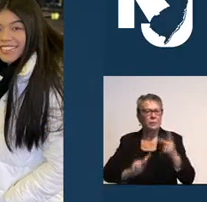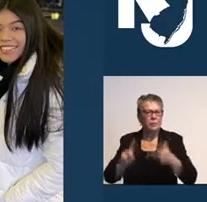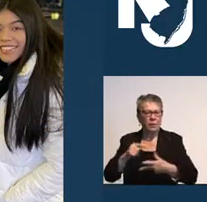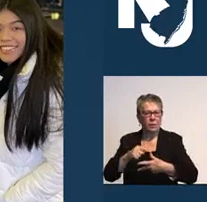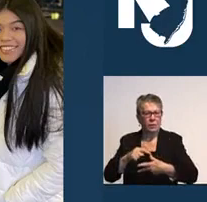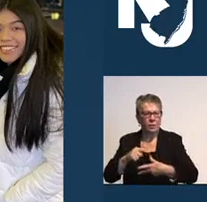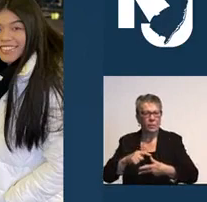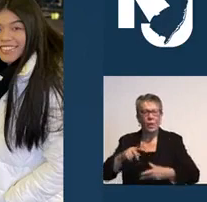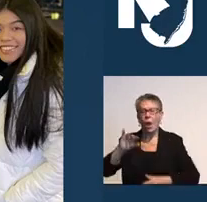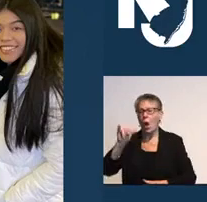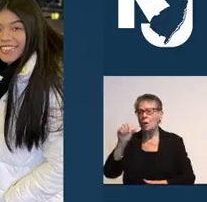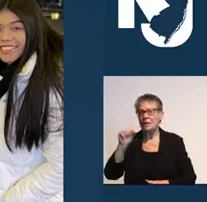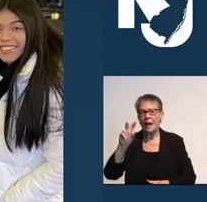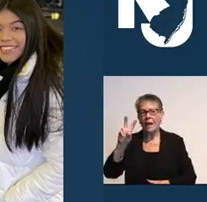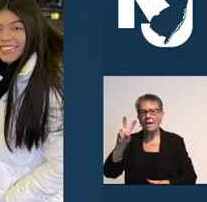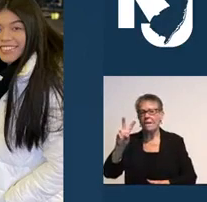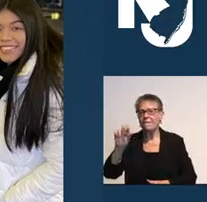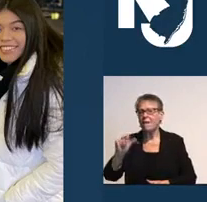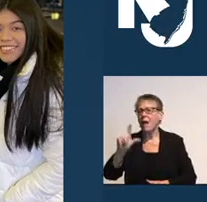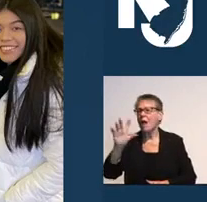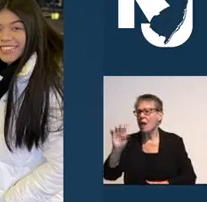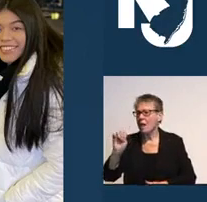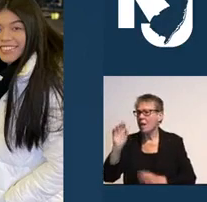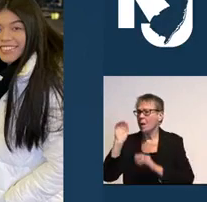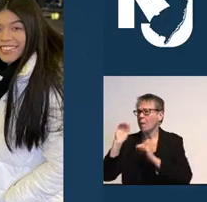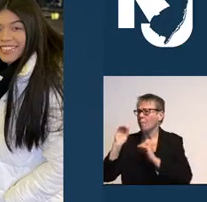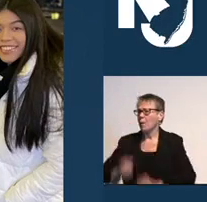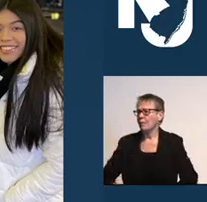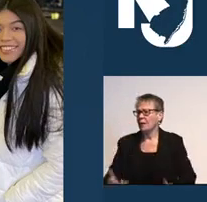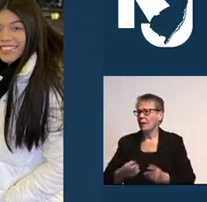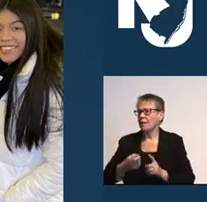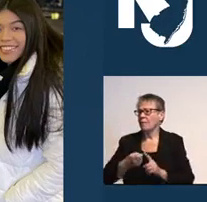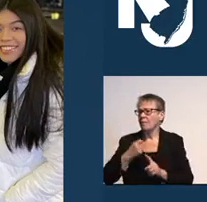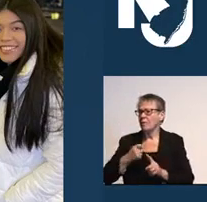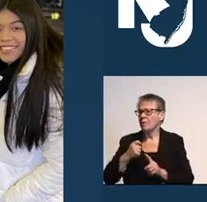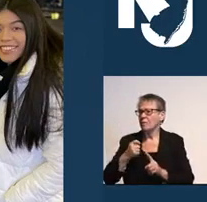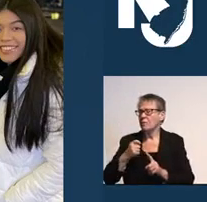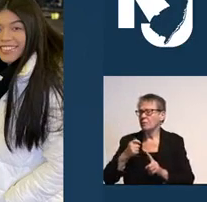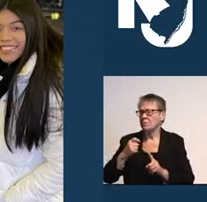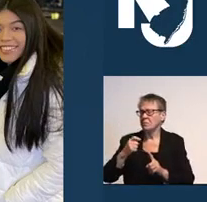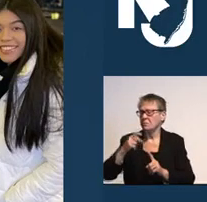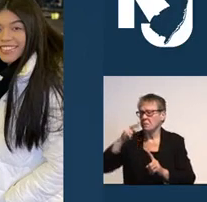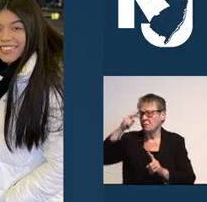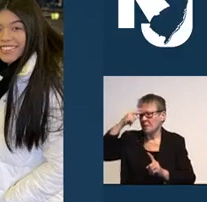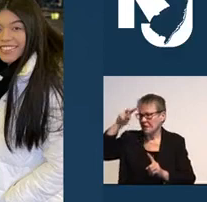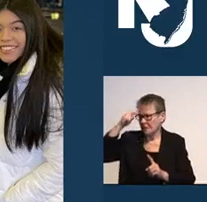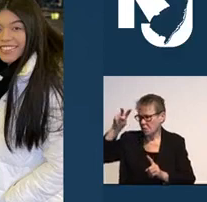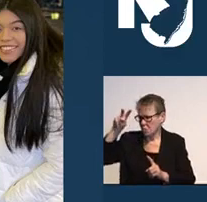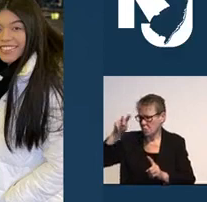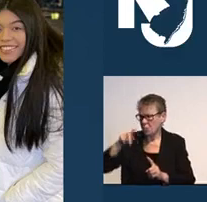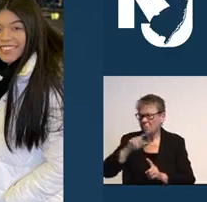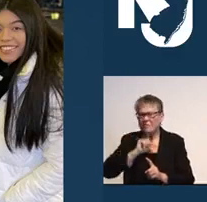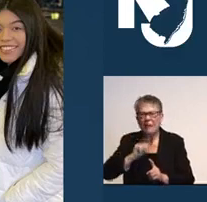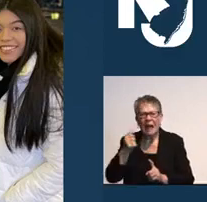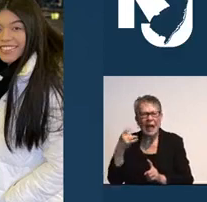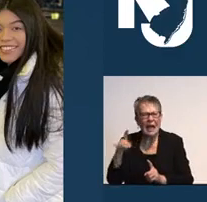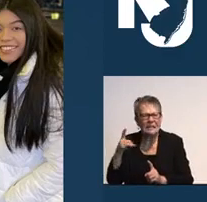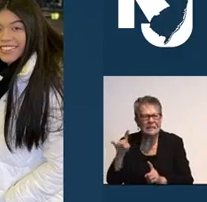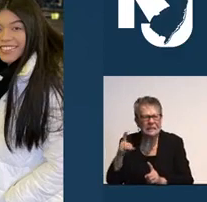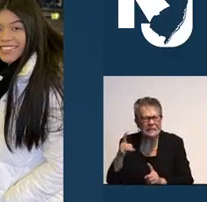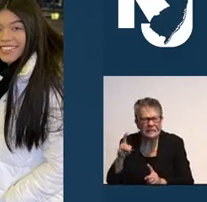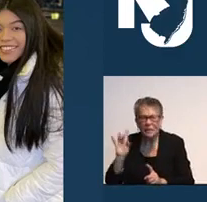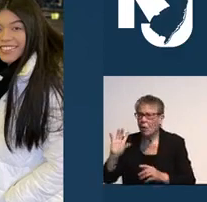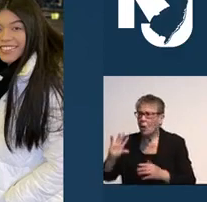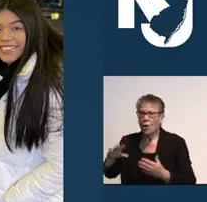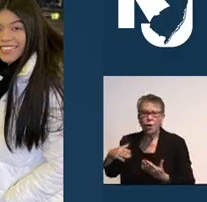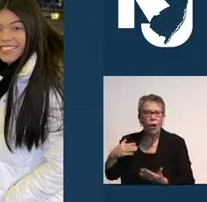came to the United States at the age of 18 from his native Mexico to chase his American dream. When Jose arrived to the